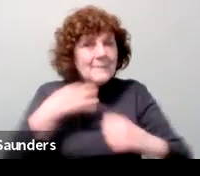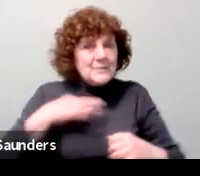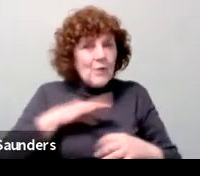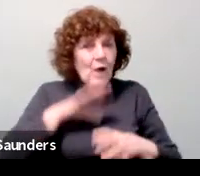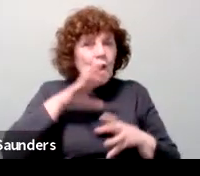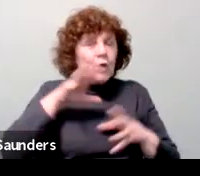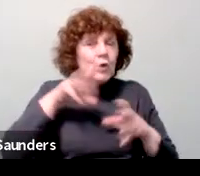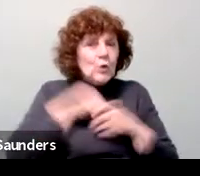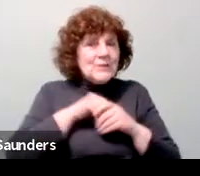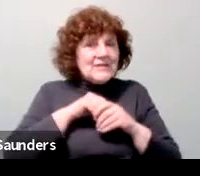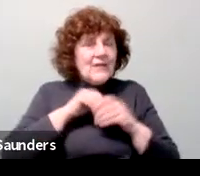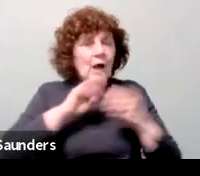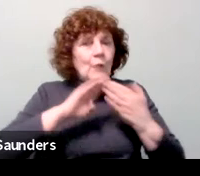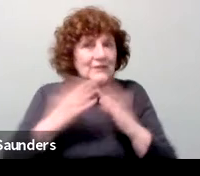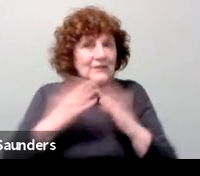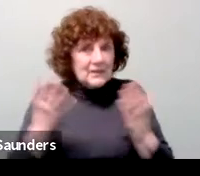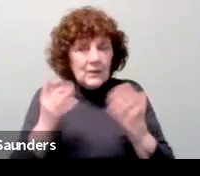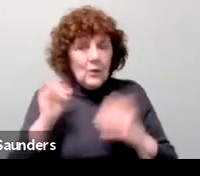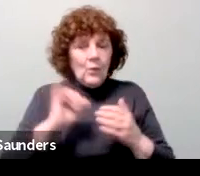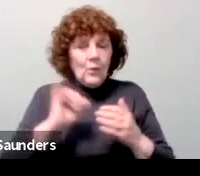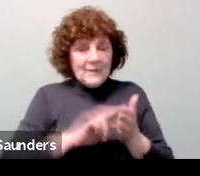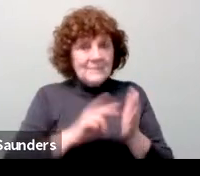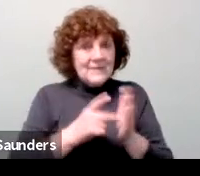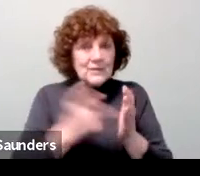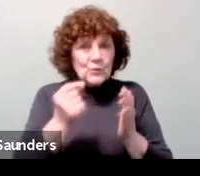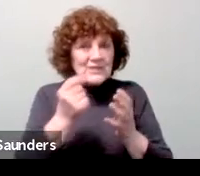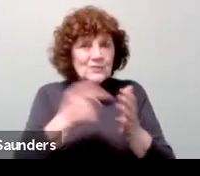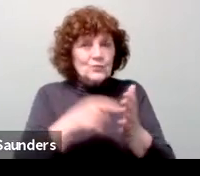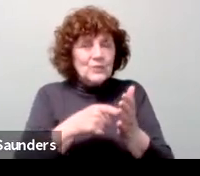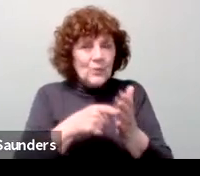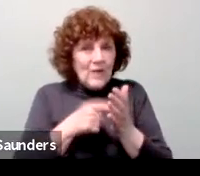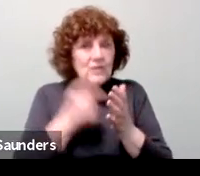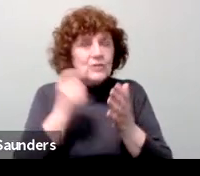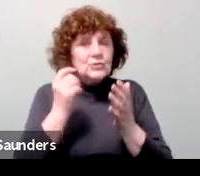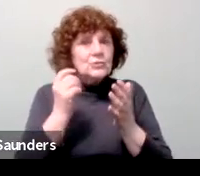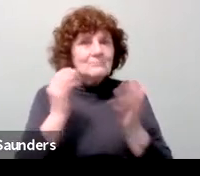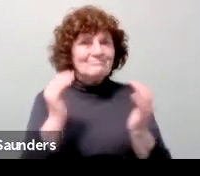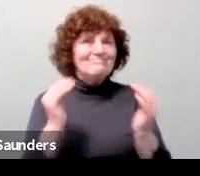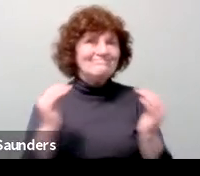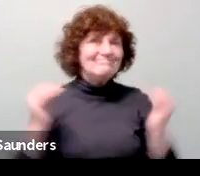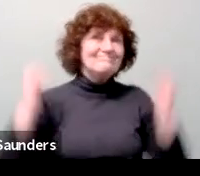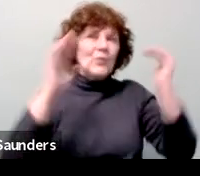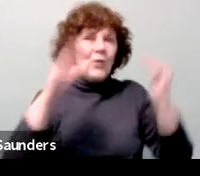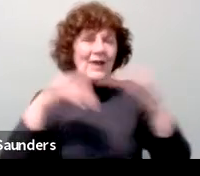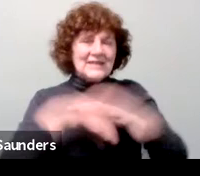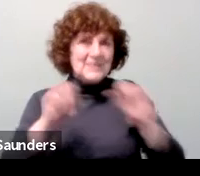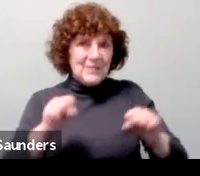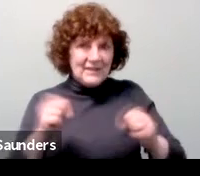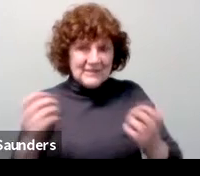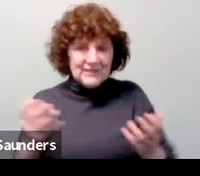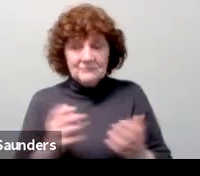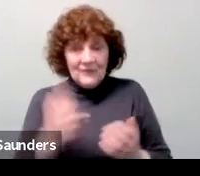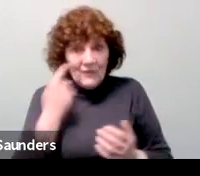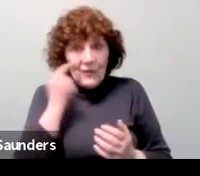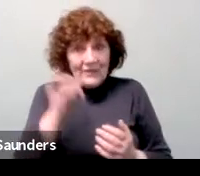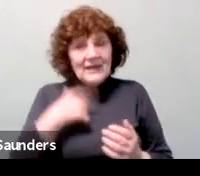it mean to take it to the next level? And so in order to do that, I have to take